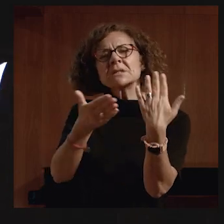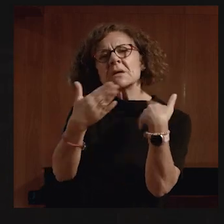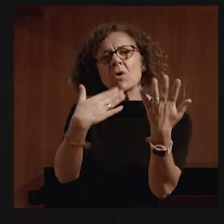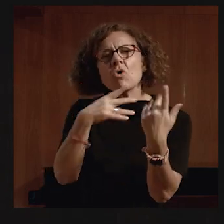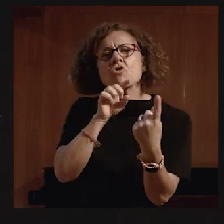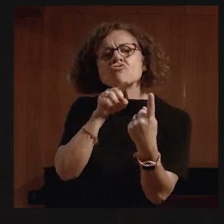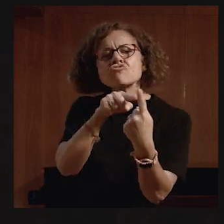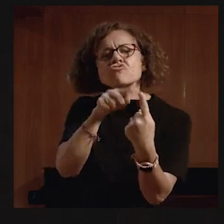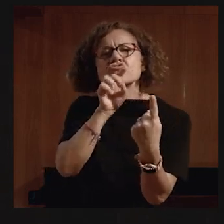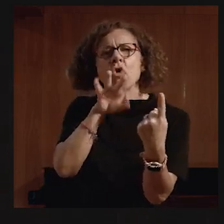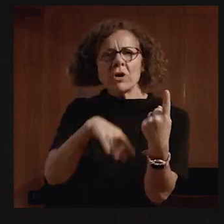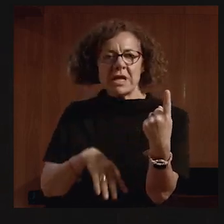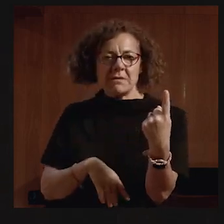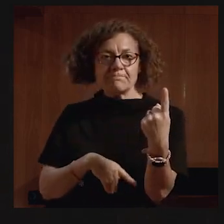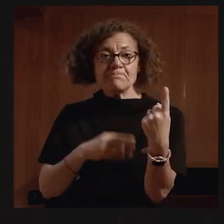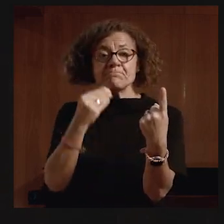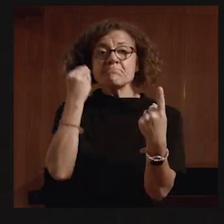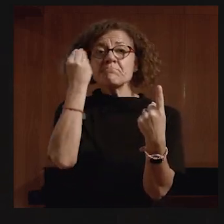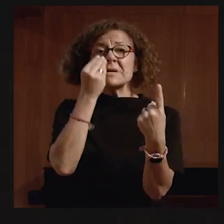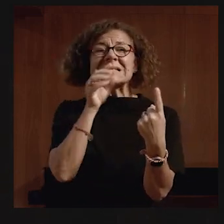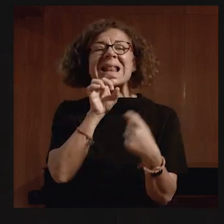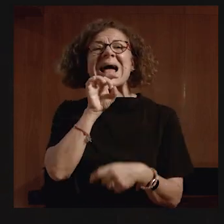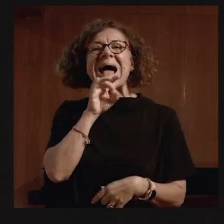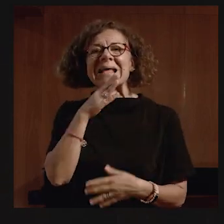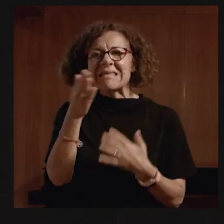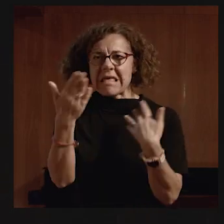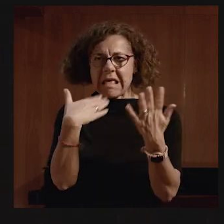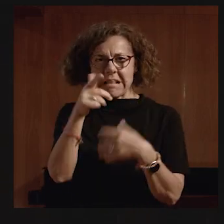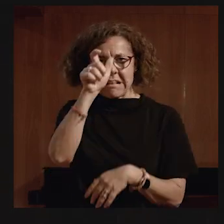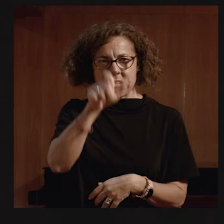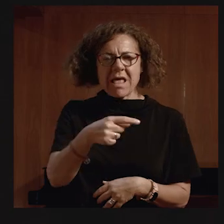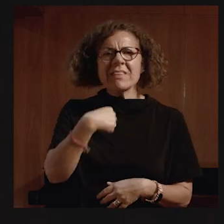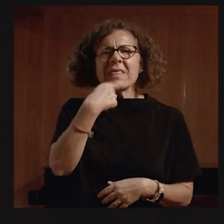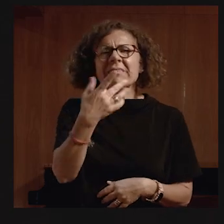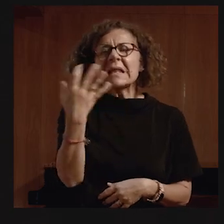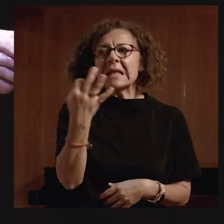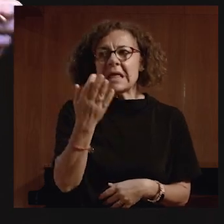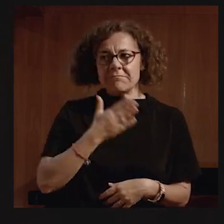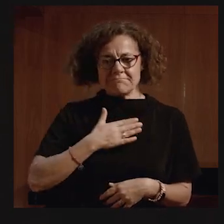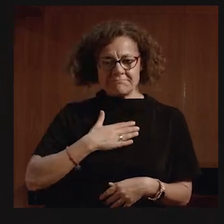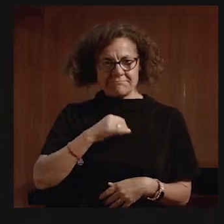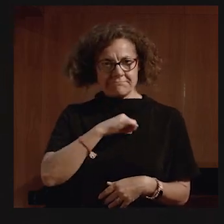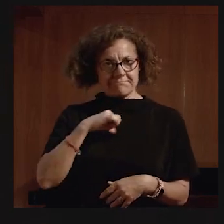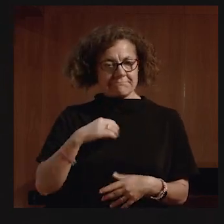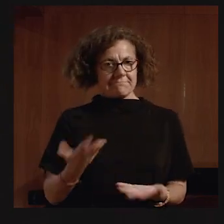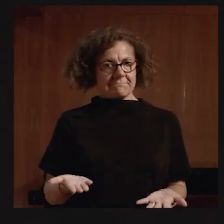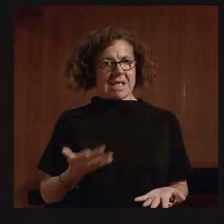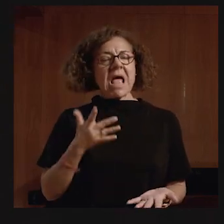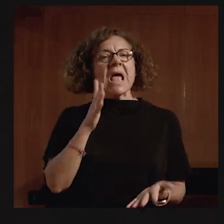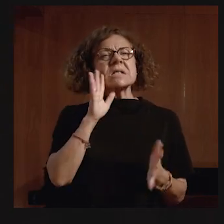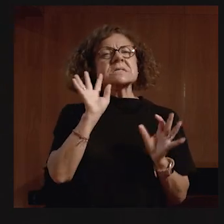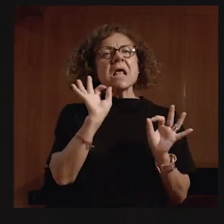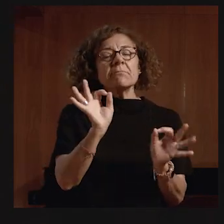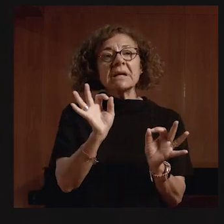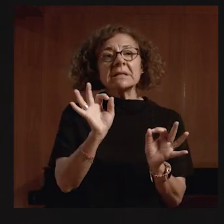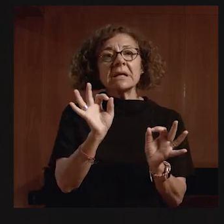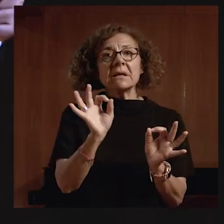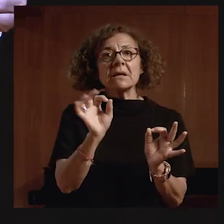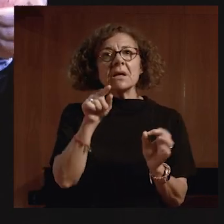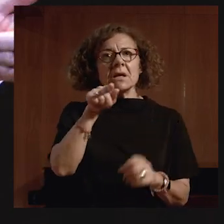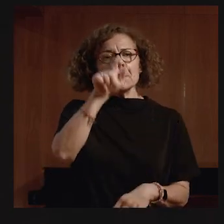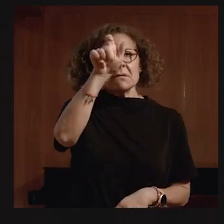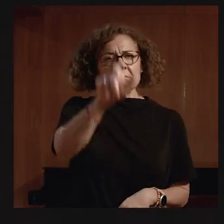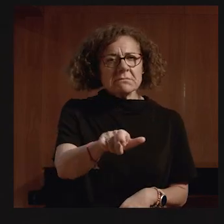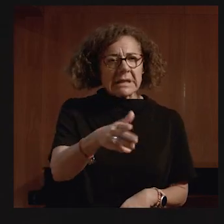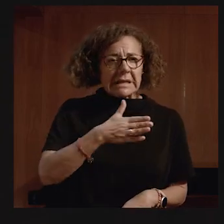Think about who you're speaking to. What are you saying about yourself? And is that really what this person wants to hear? If you were